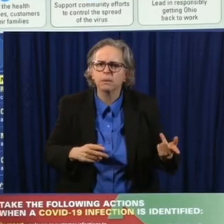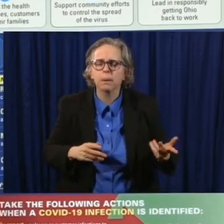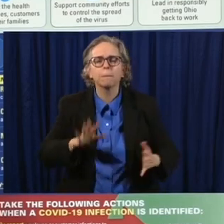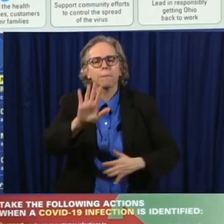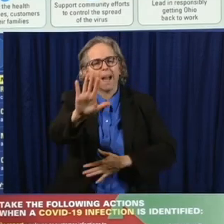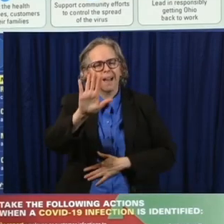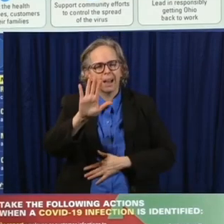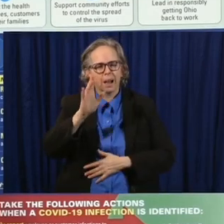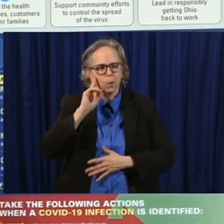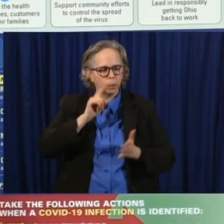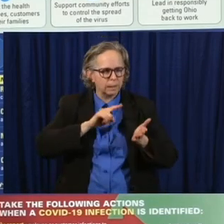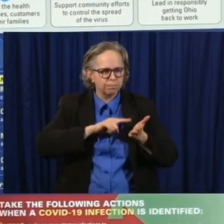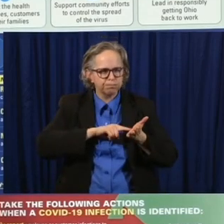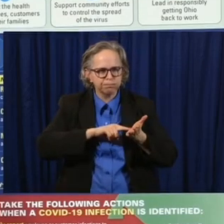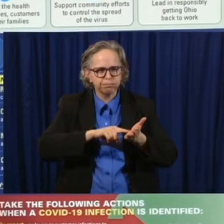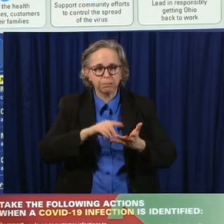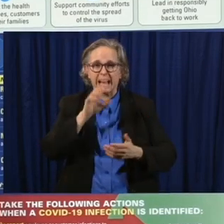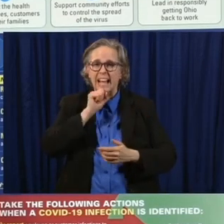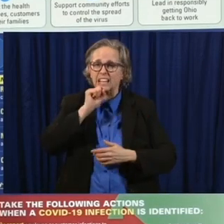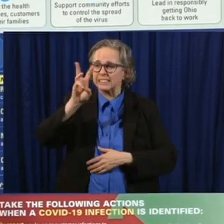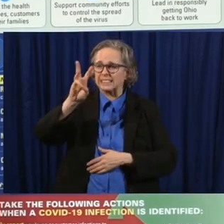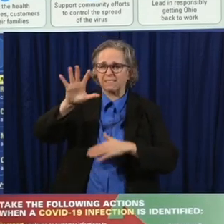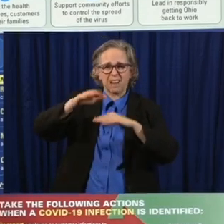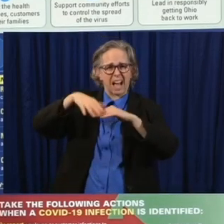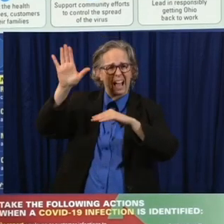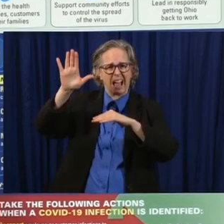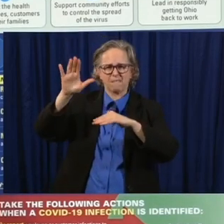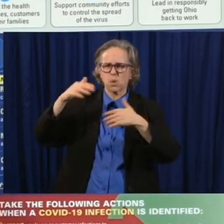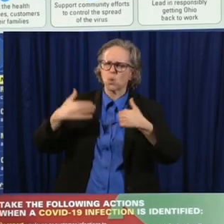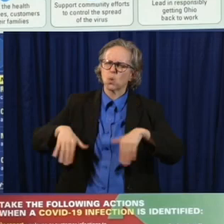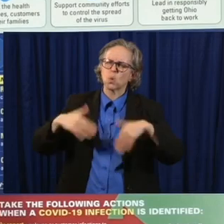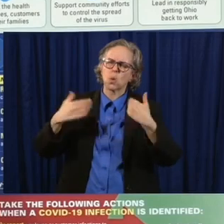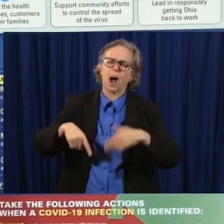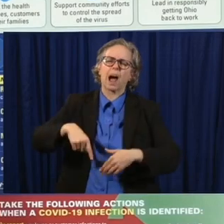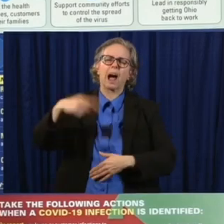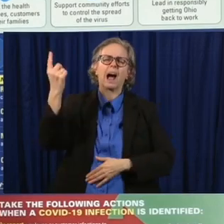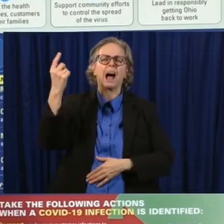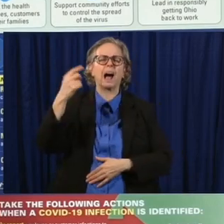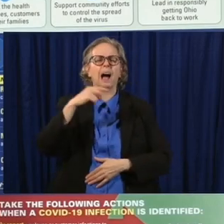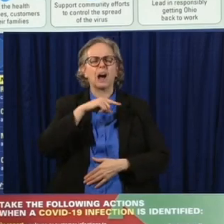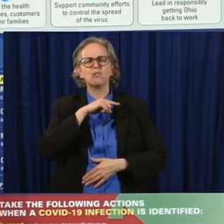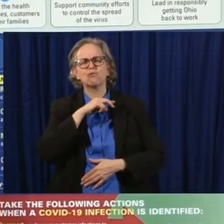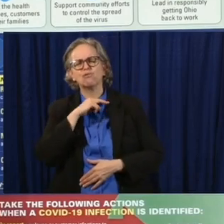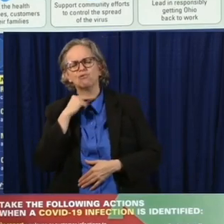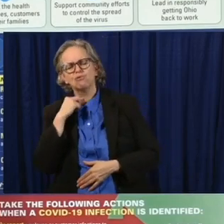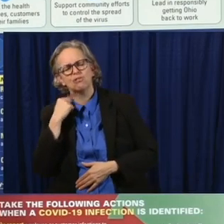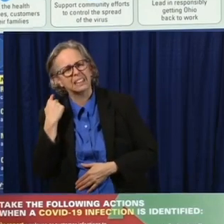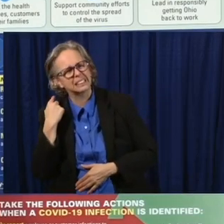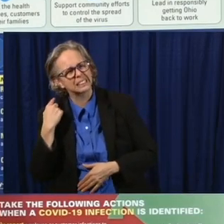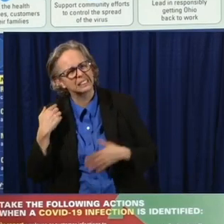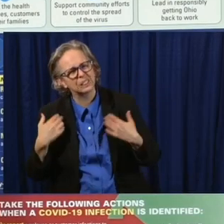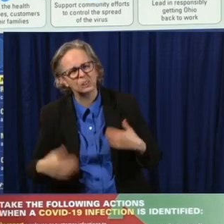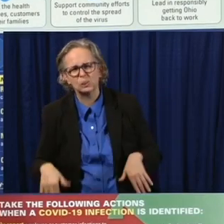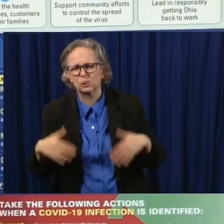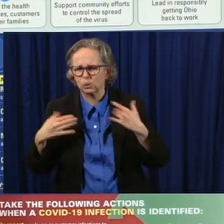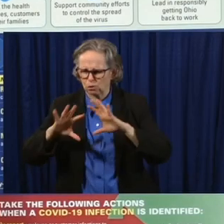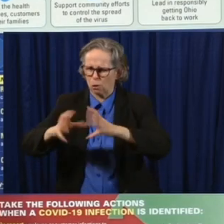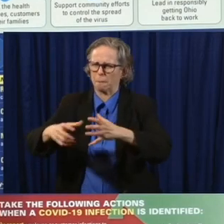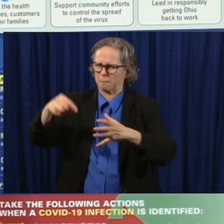those 65 years of age or older are in a much, much more difficult situation.